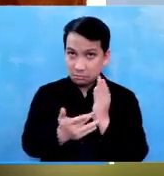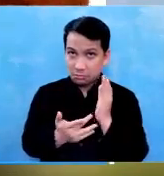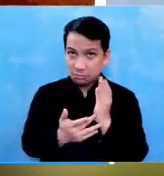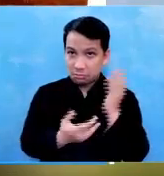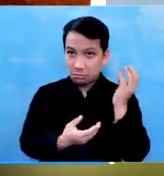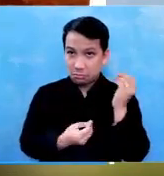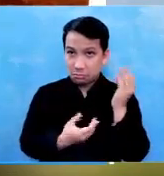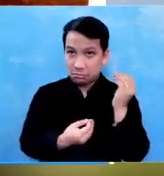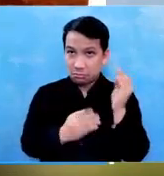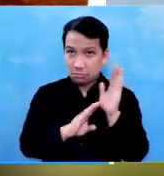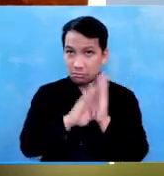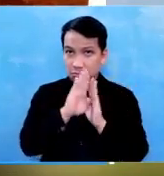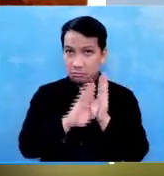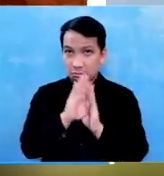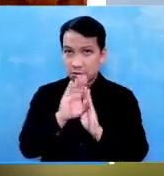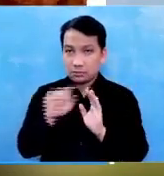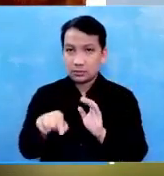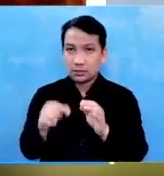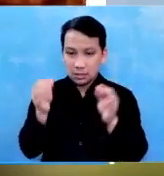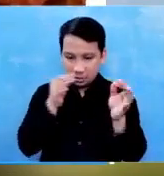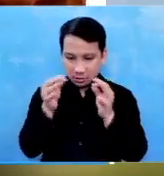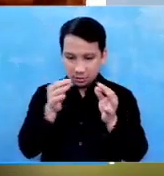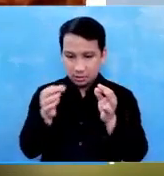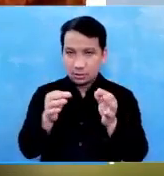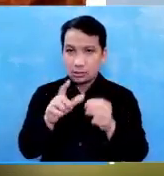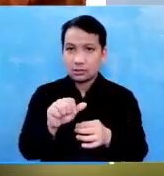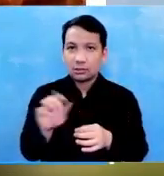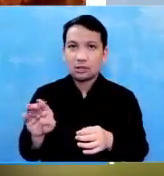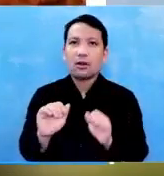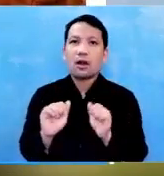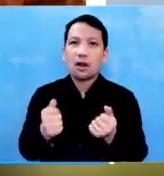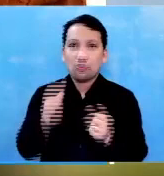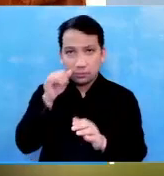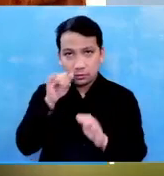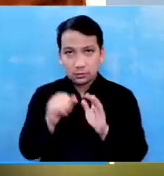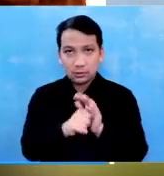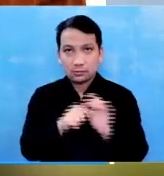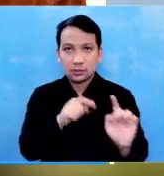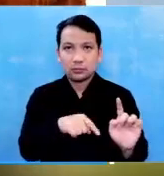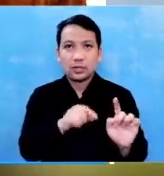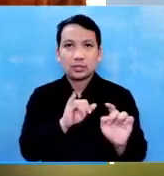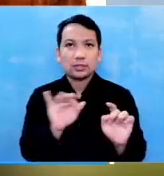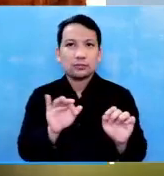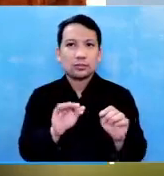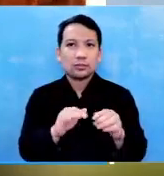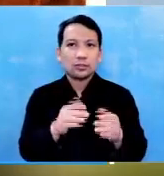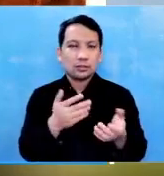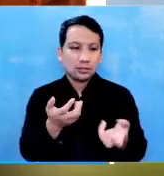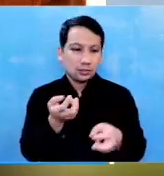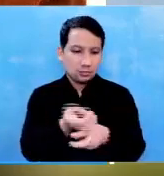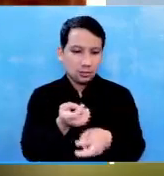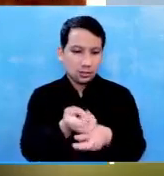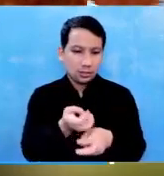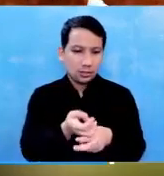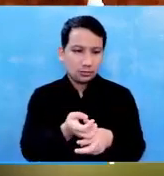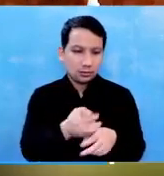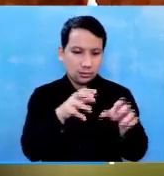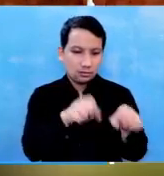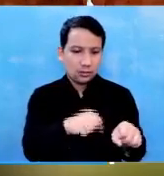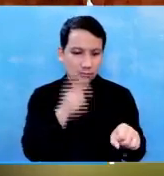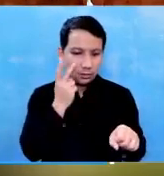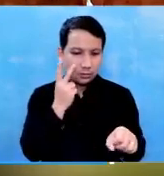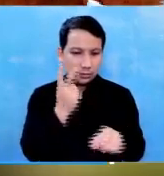mga gumagawa ng Shabu Laboratory, how do you plan to identify them? Considering na mas mahirap na palang matukoy,